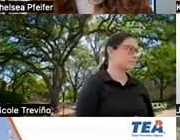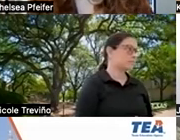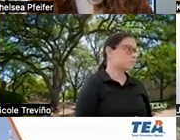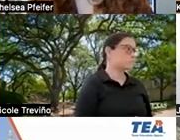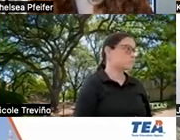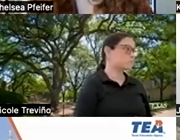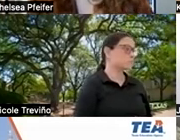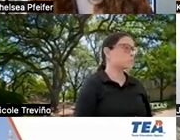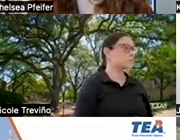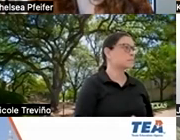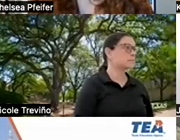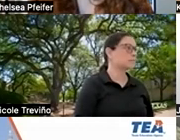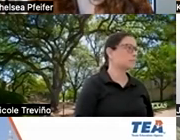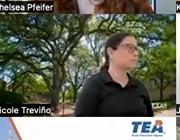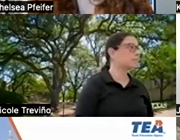development and support.